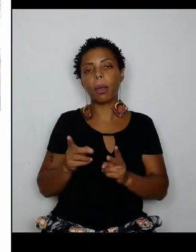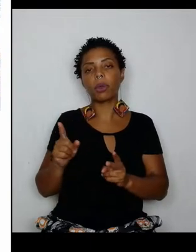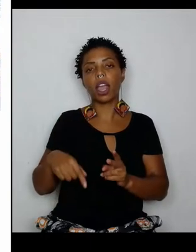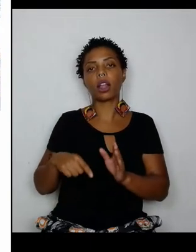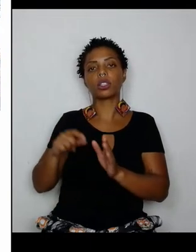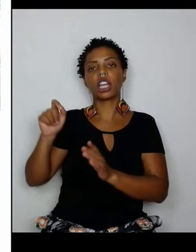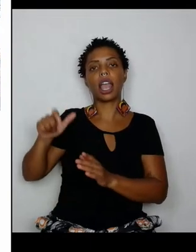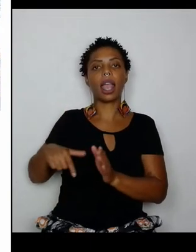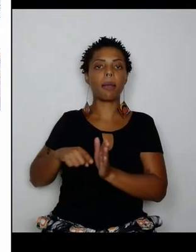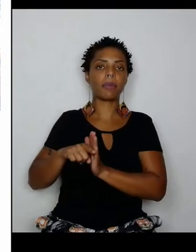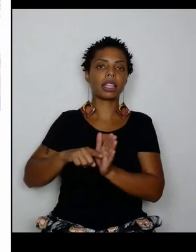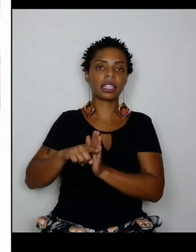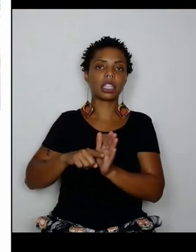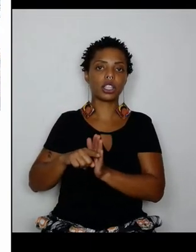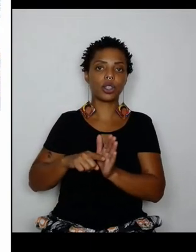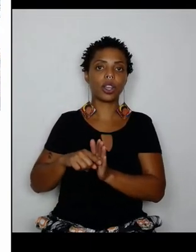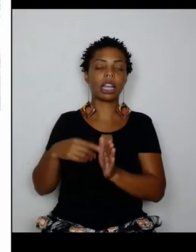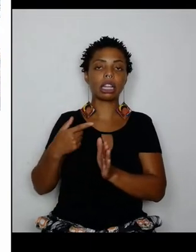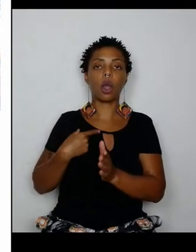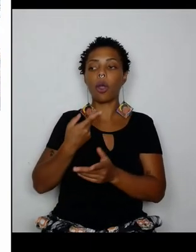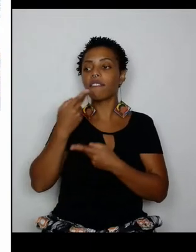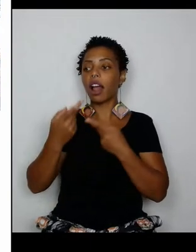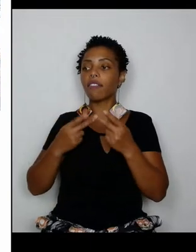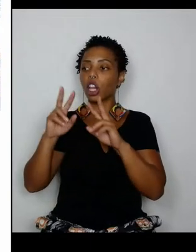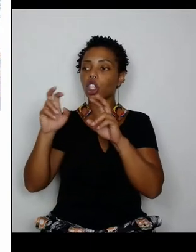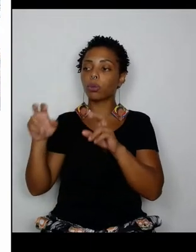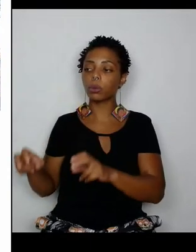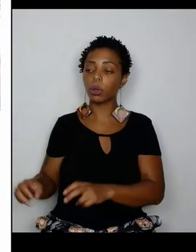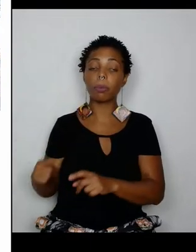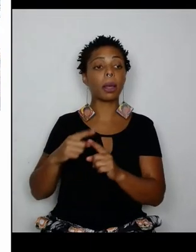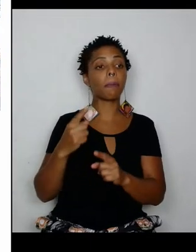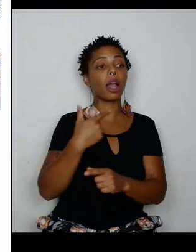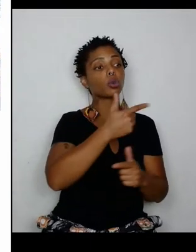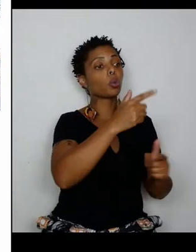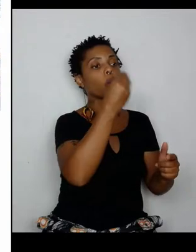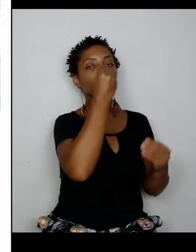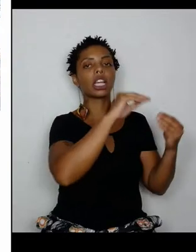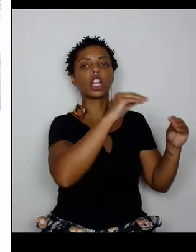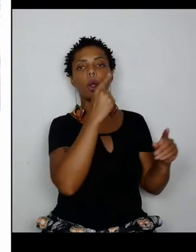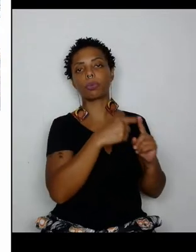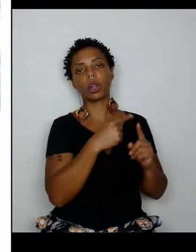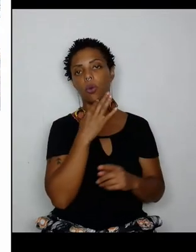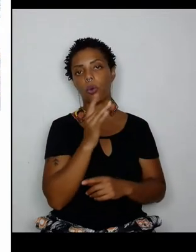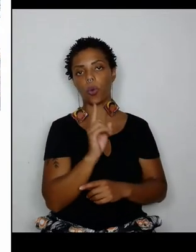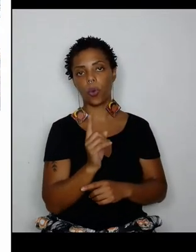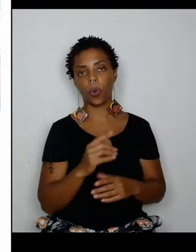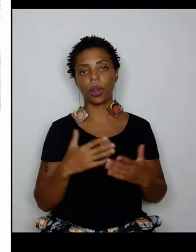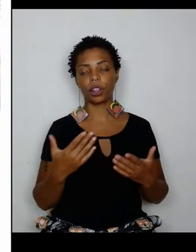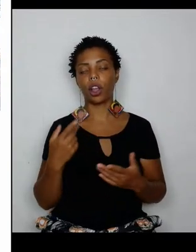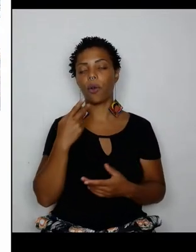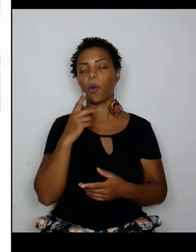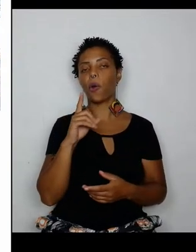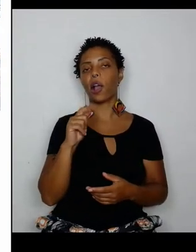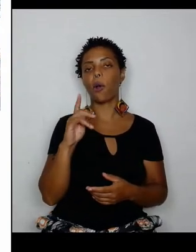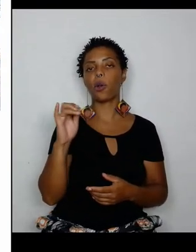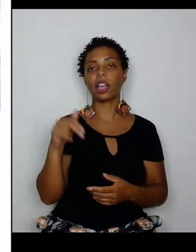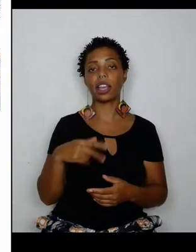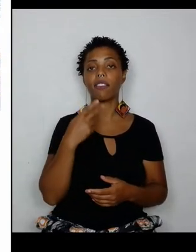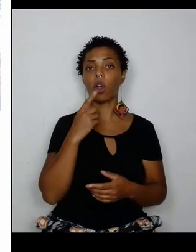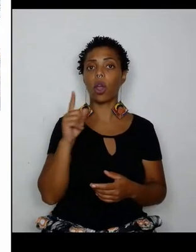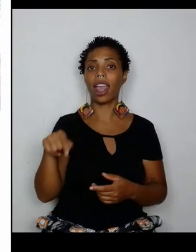gogan considers himself multinational his legacy is as well and the scholarship on the artist needs to reflect this cross-cultural